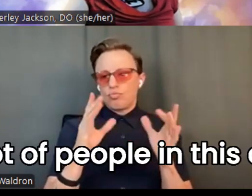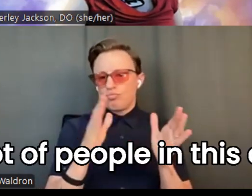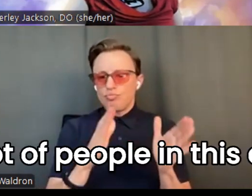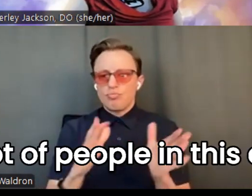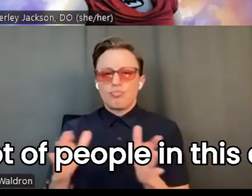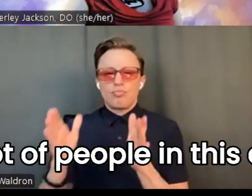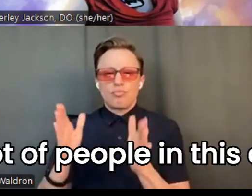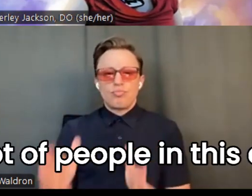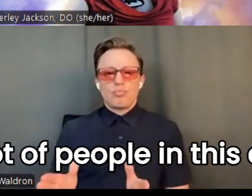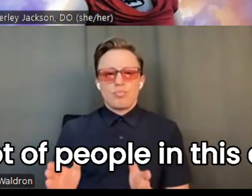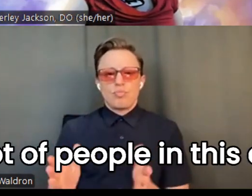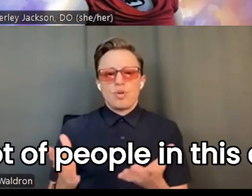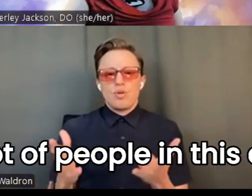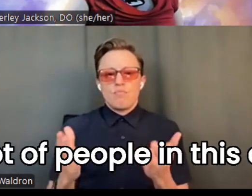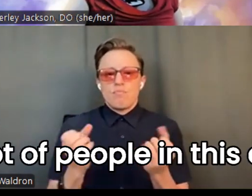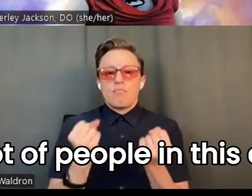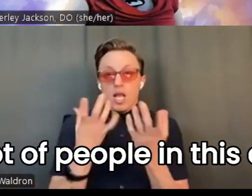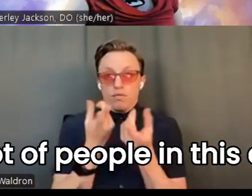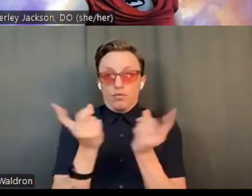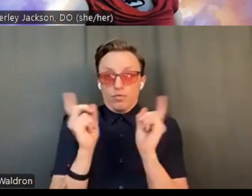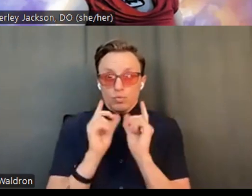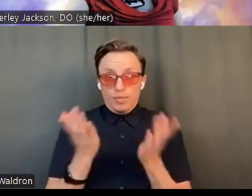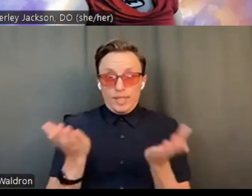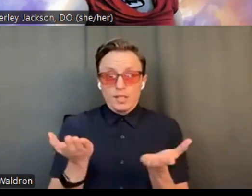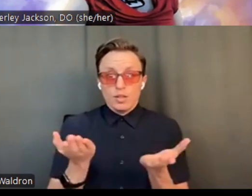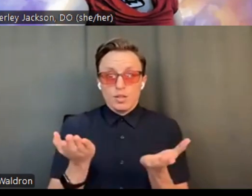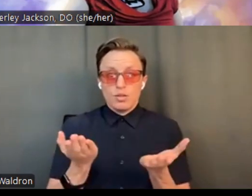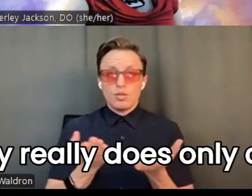Unlike a lot of people in this call, my